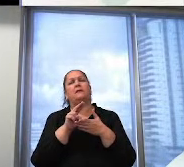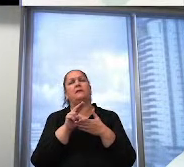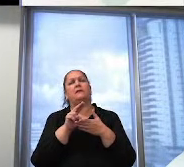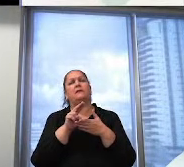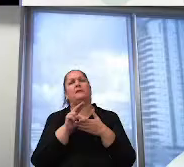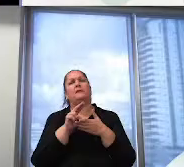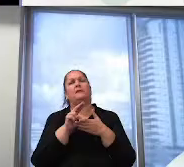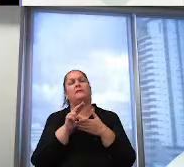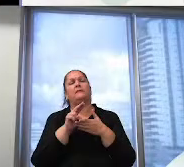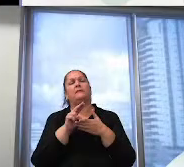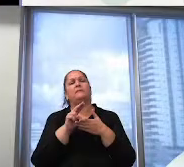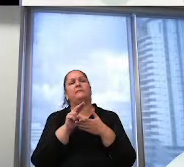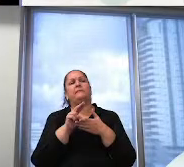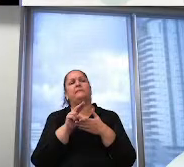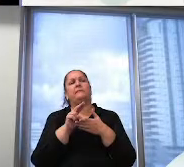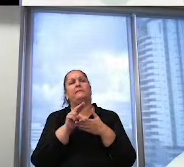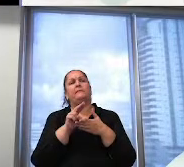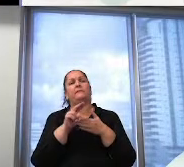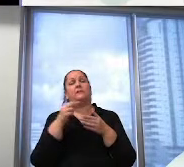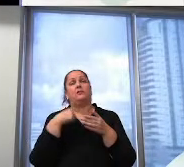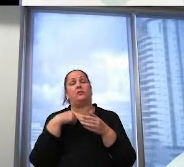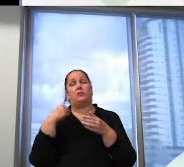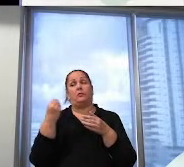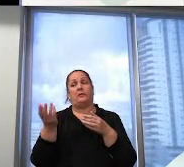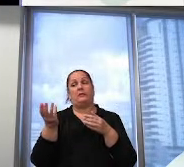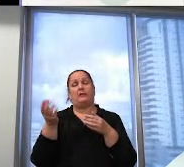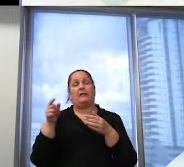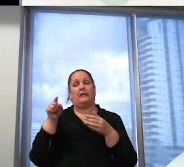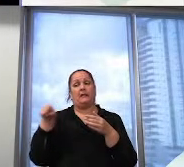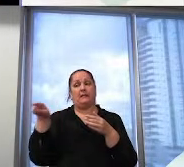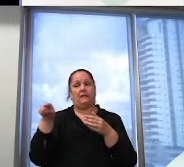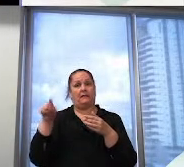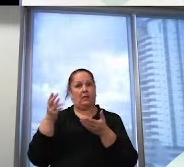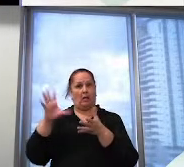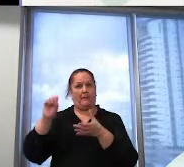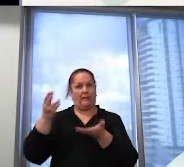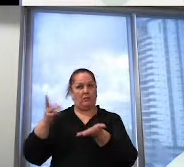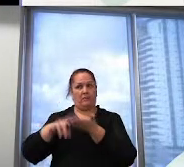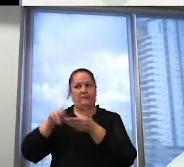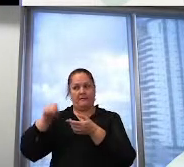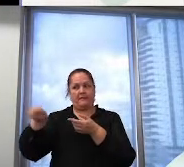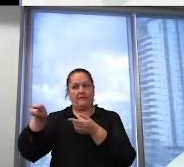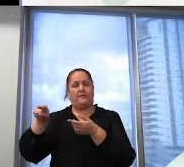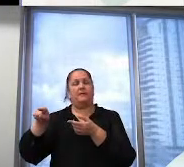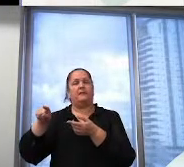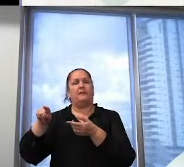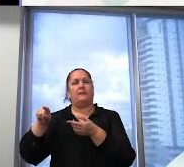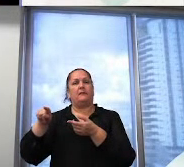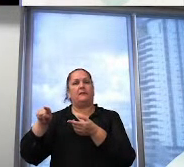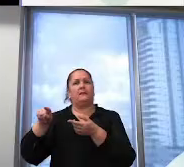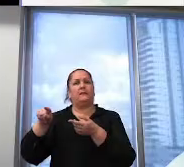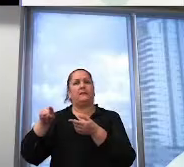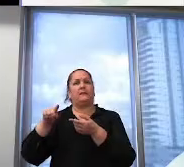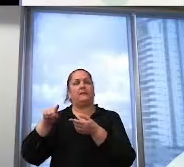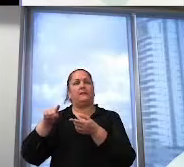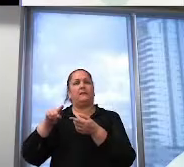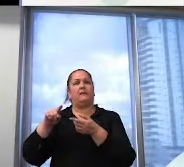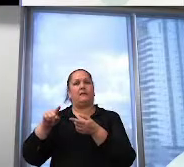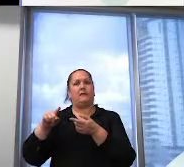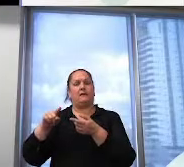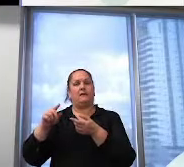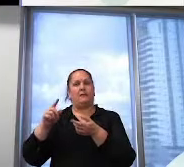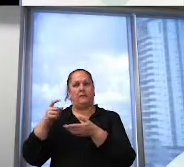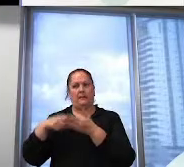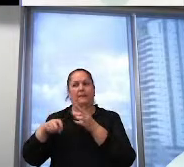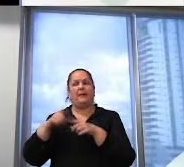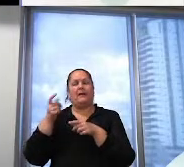not only are we giving our vendors targets of miles to achieve, there's a quality of